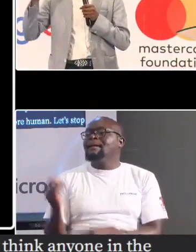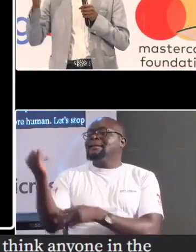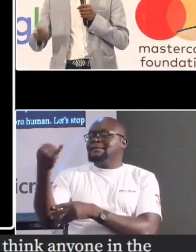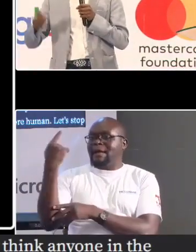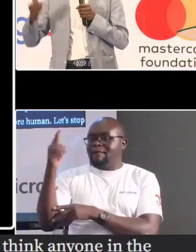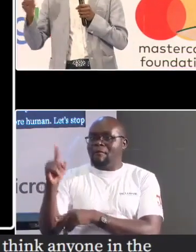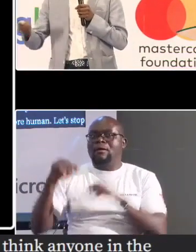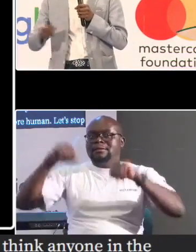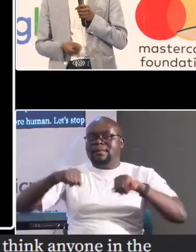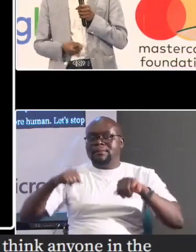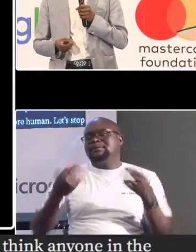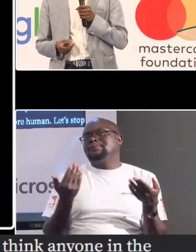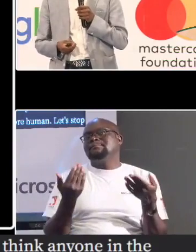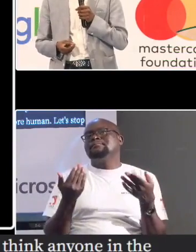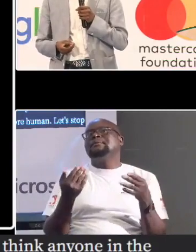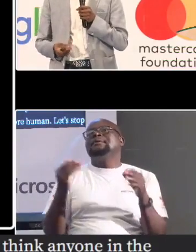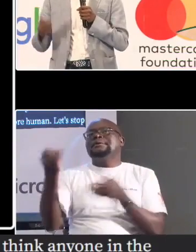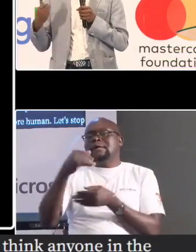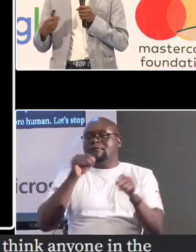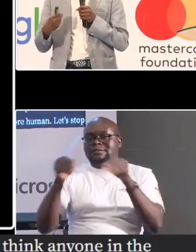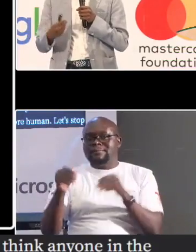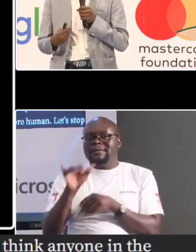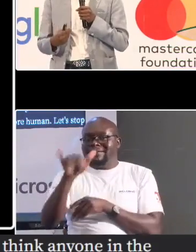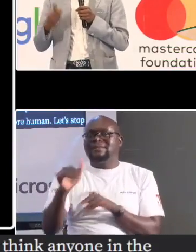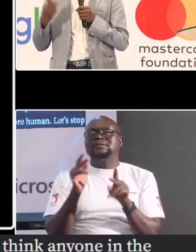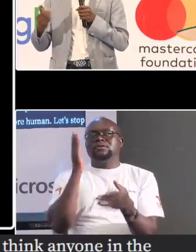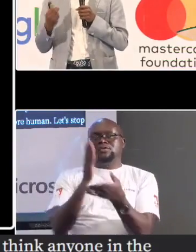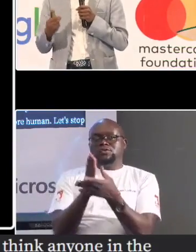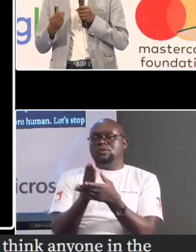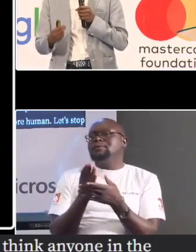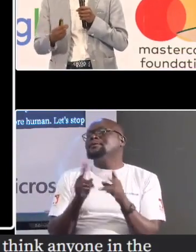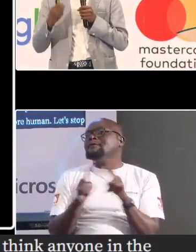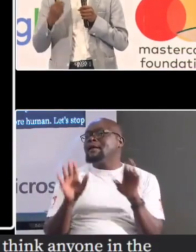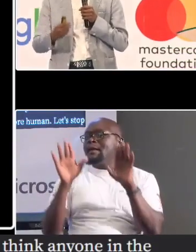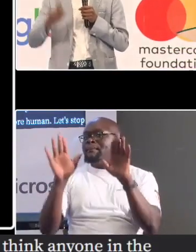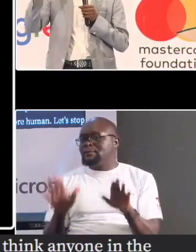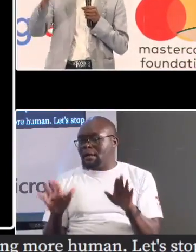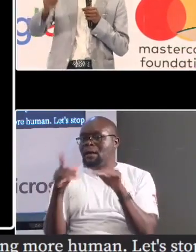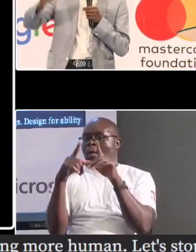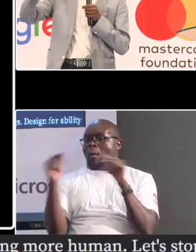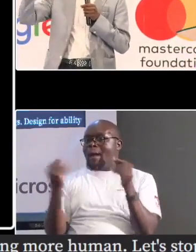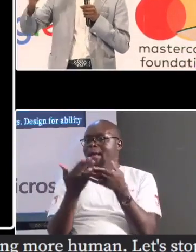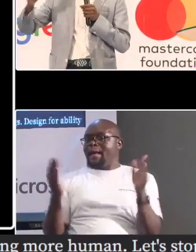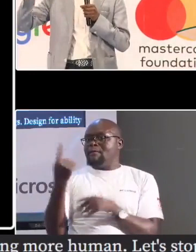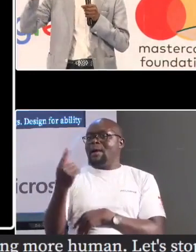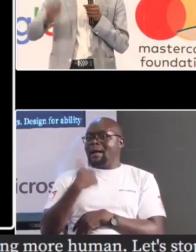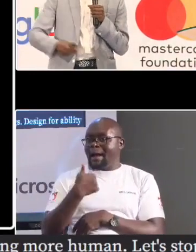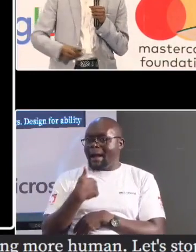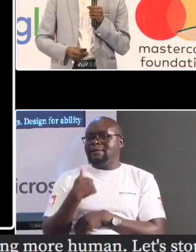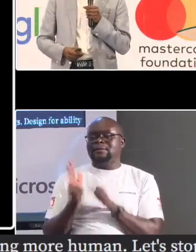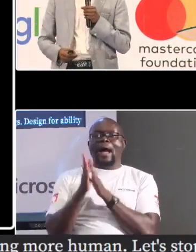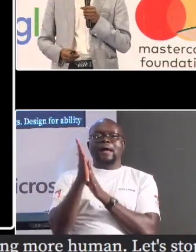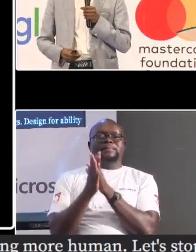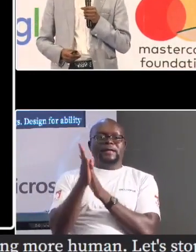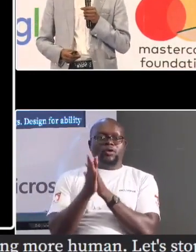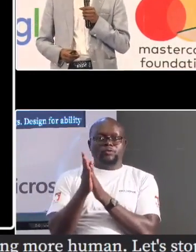for ability versus design for disability, and this is a really important phrase. Everyone has